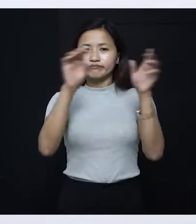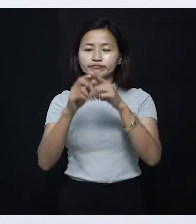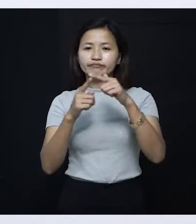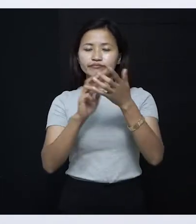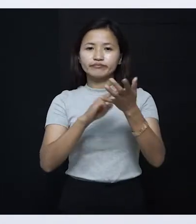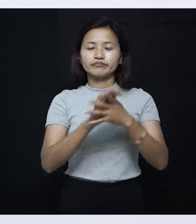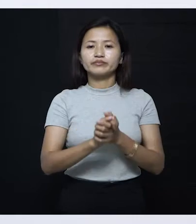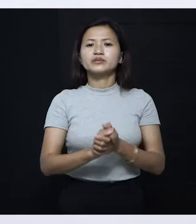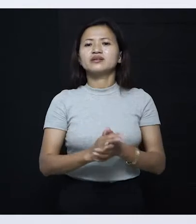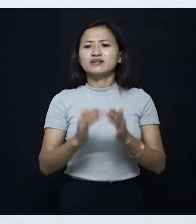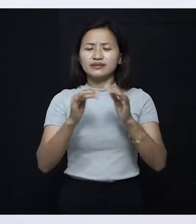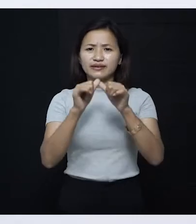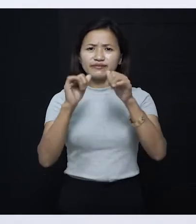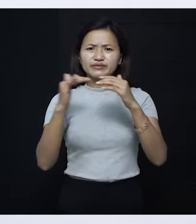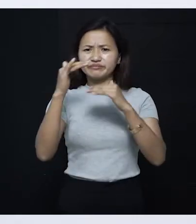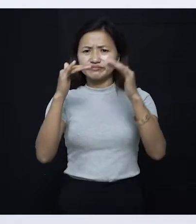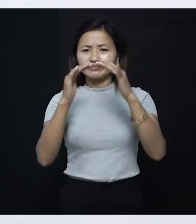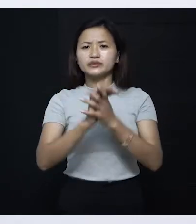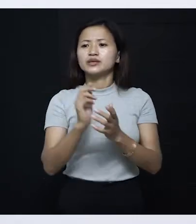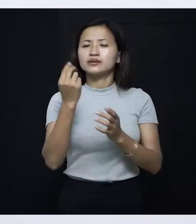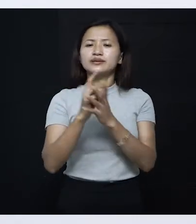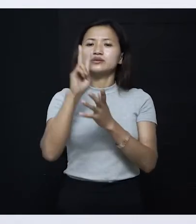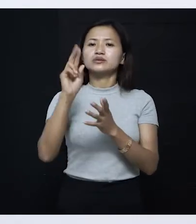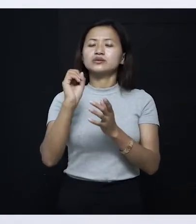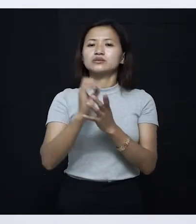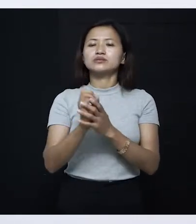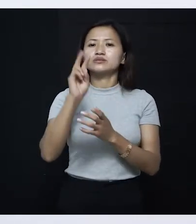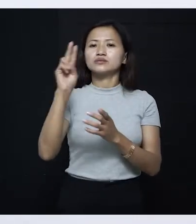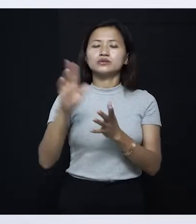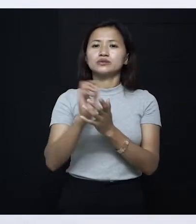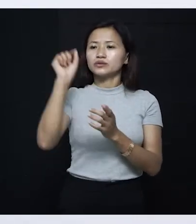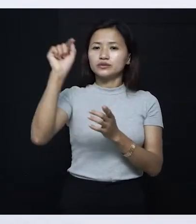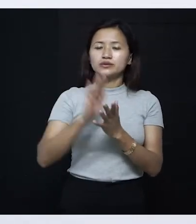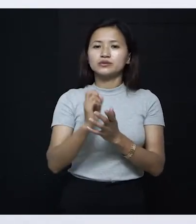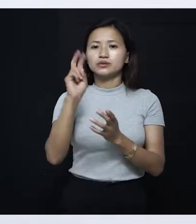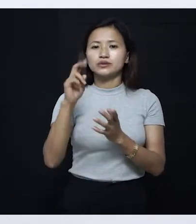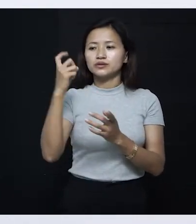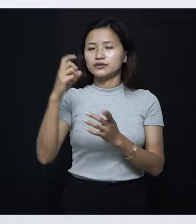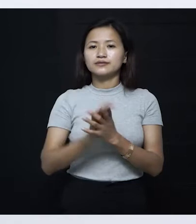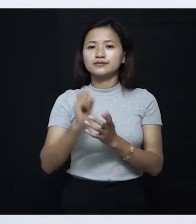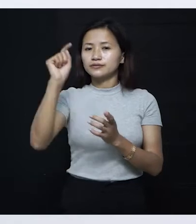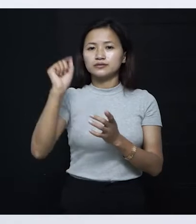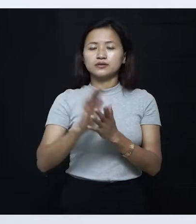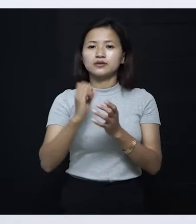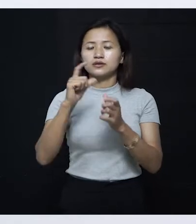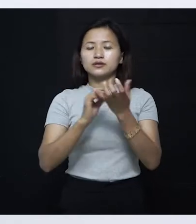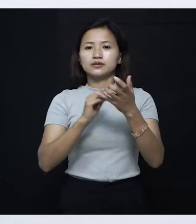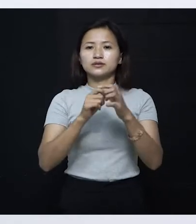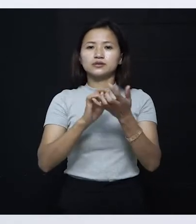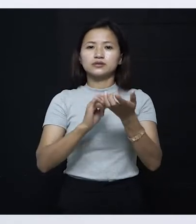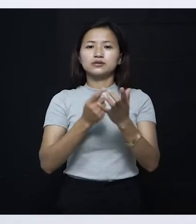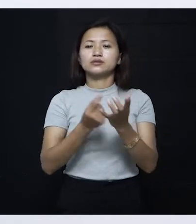that is the average summer temperature is 22 degrees Celsius to 27 degrees Celsius. That is to do with